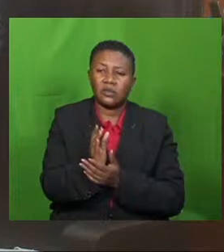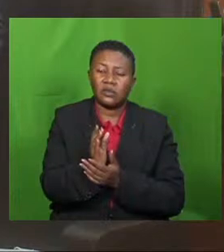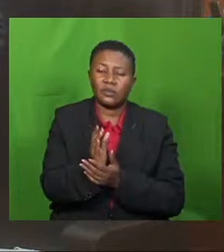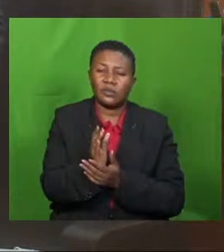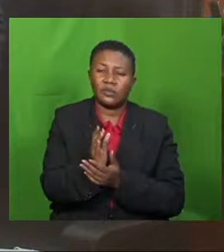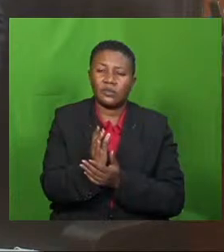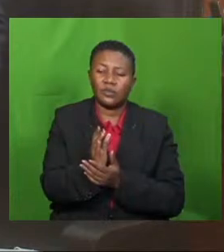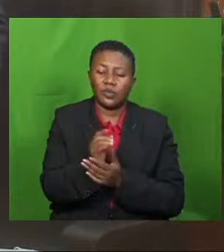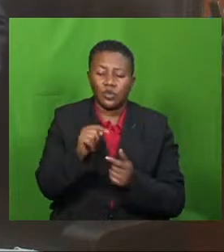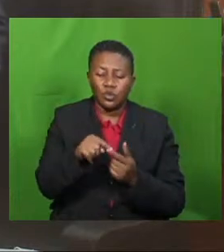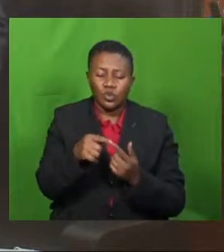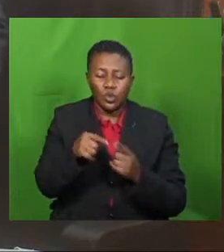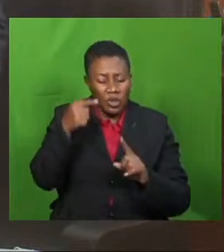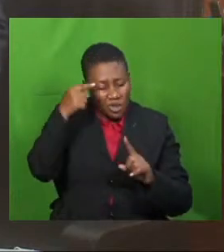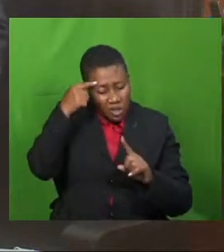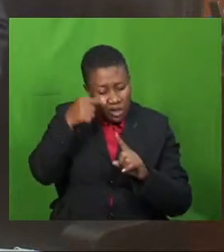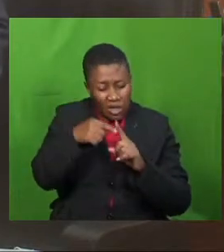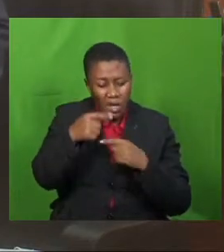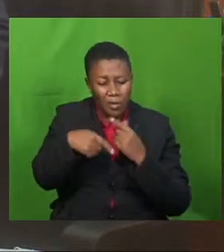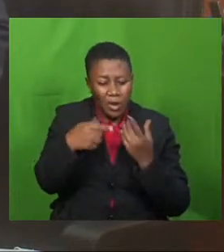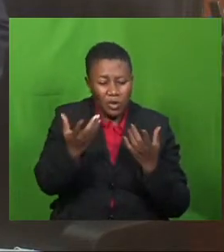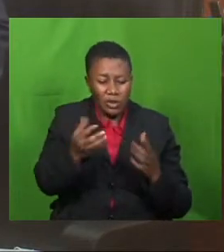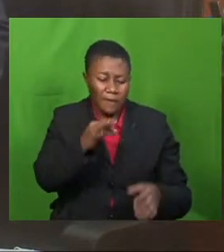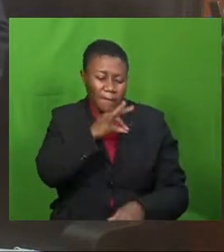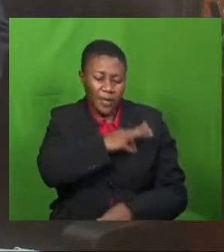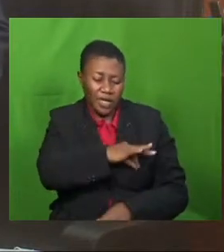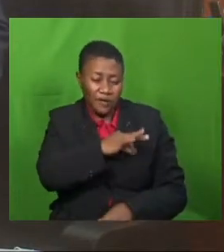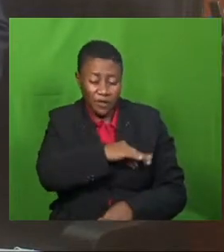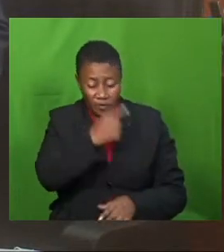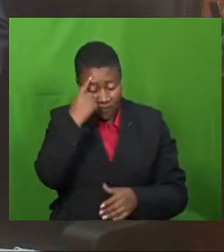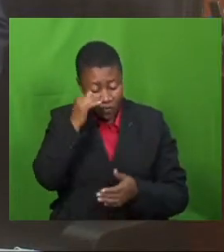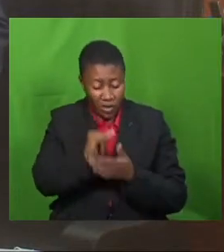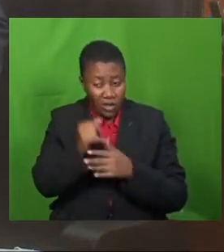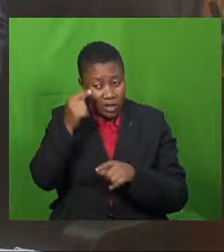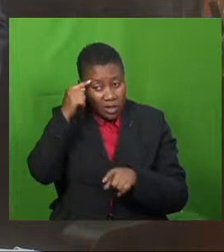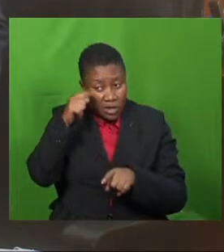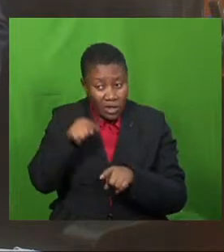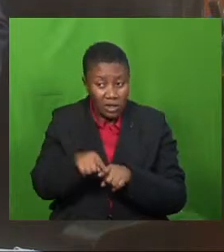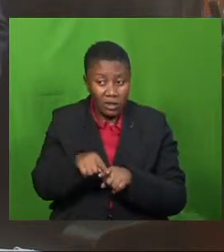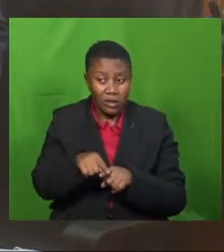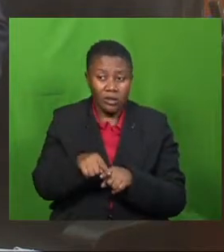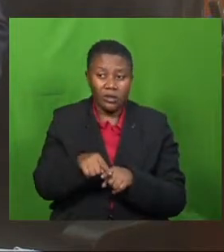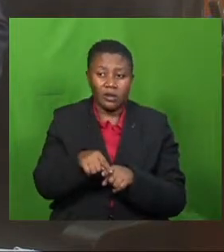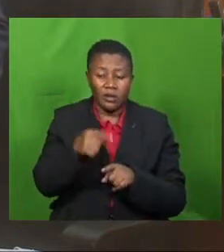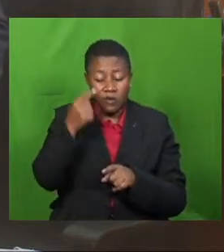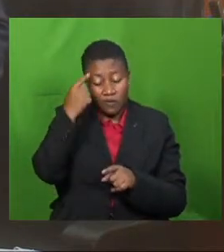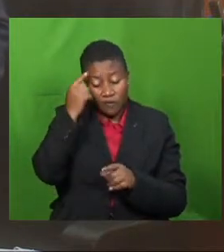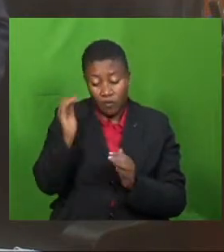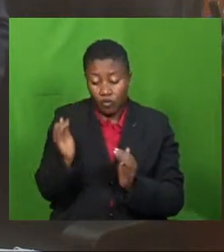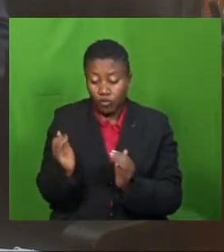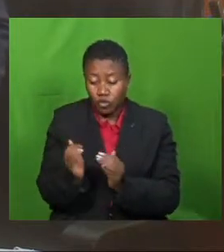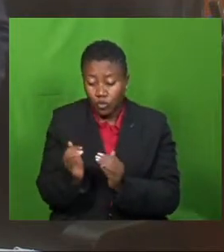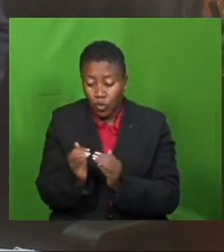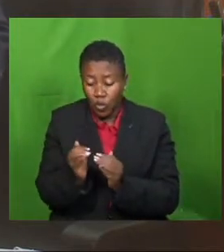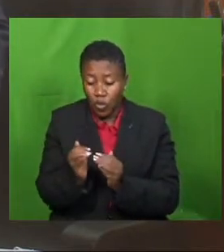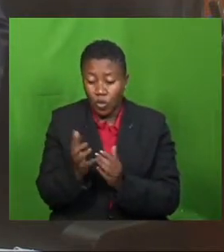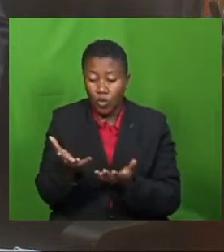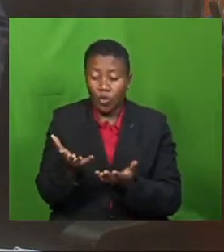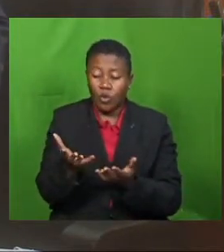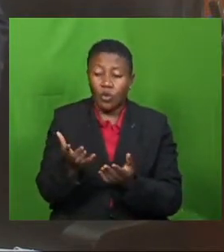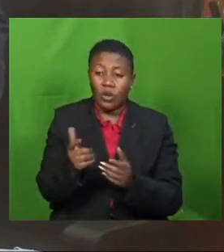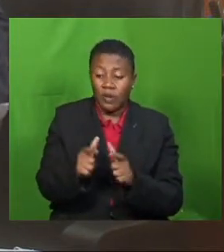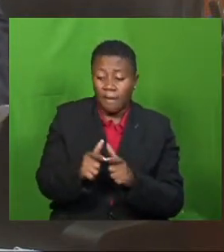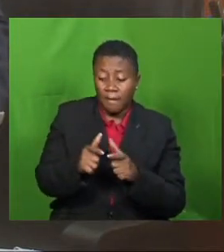the benefits of the agreement in order for our small, medium-scale enterprises to benefit